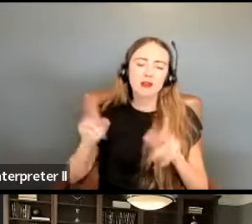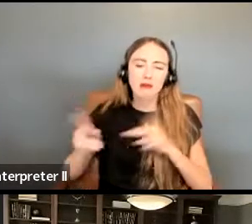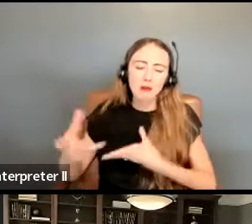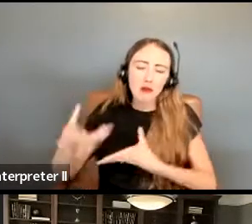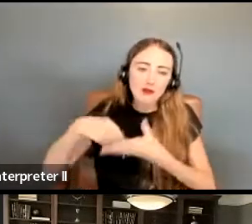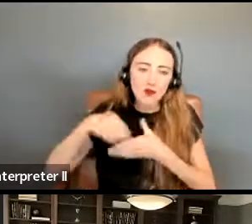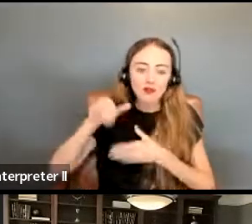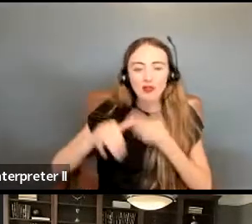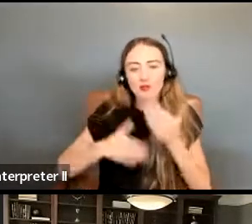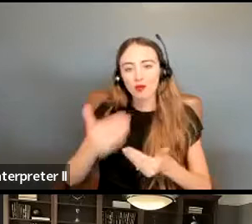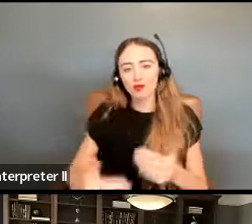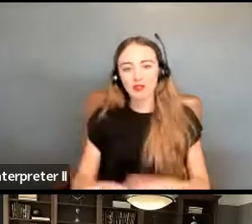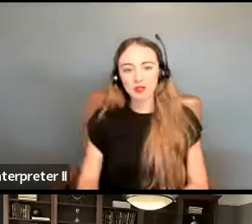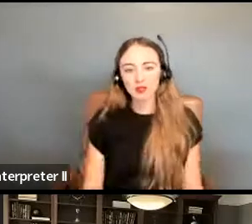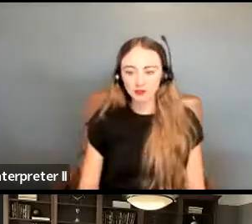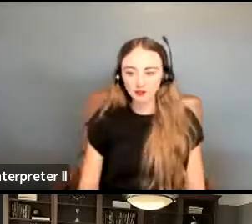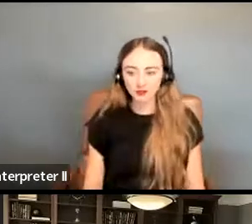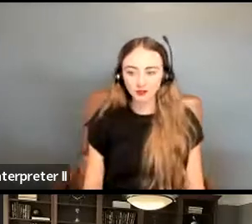in this process.